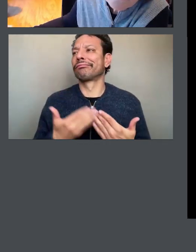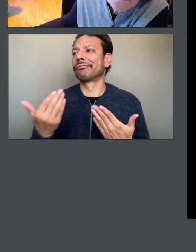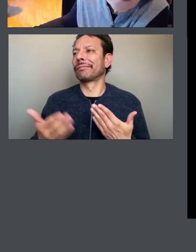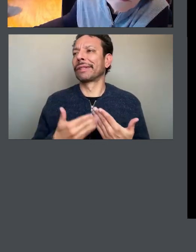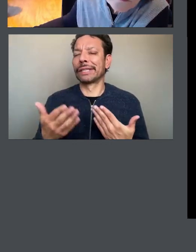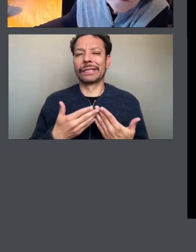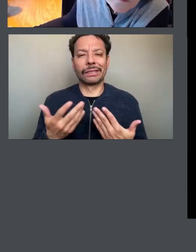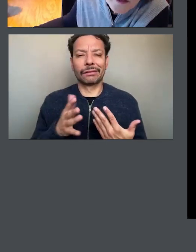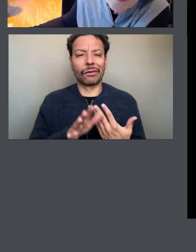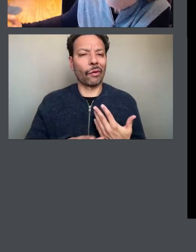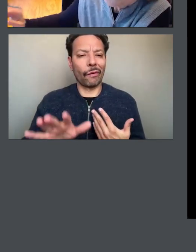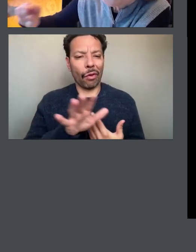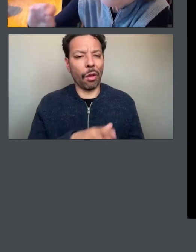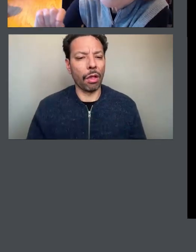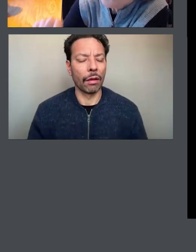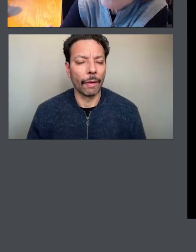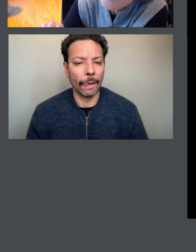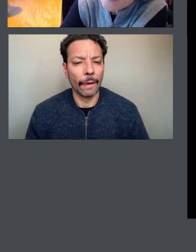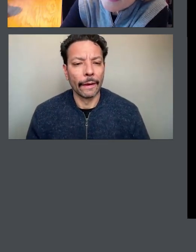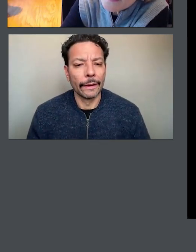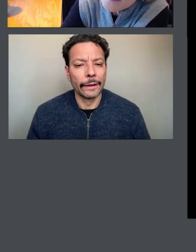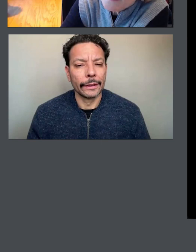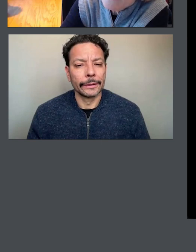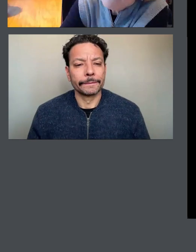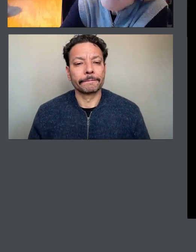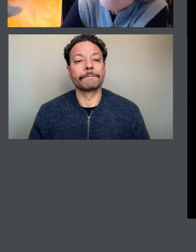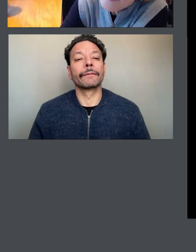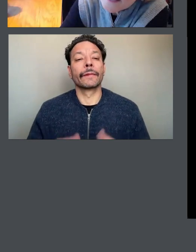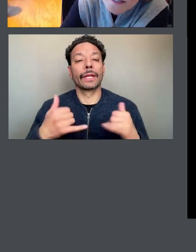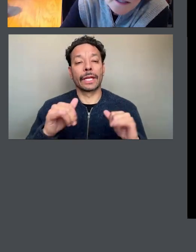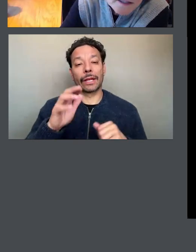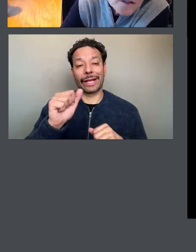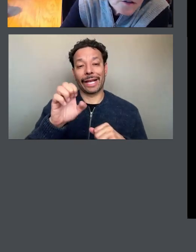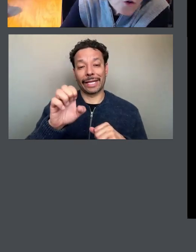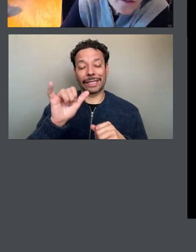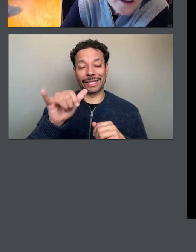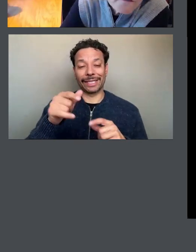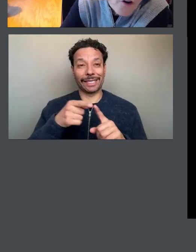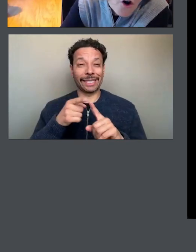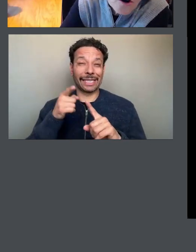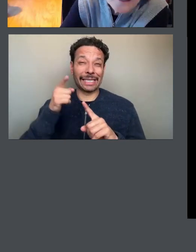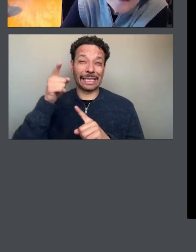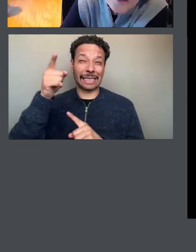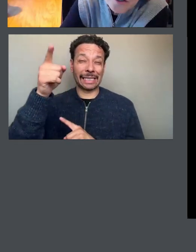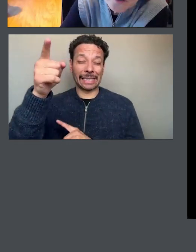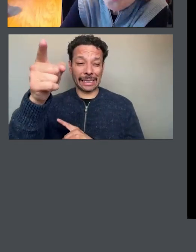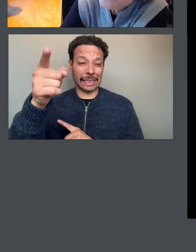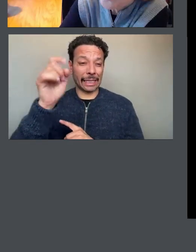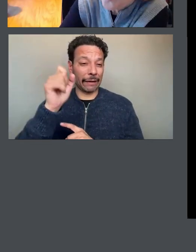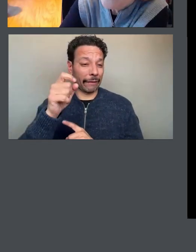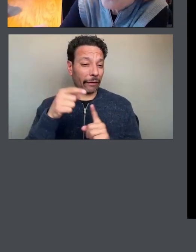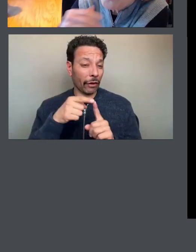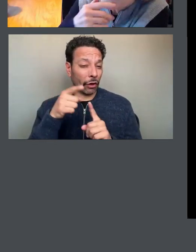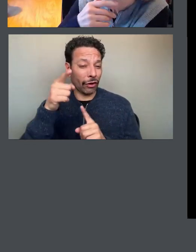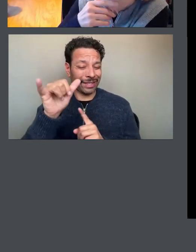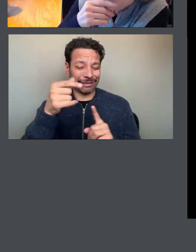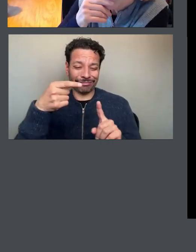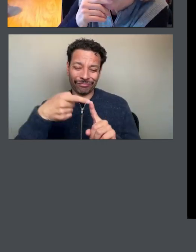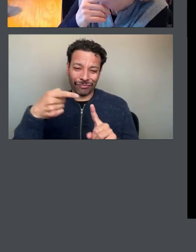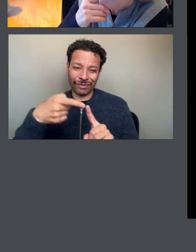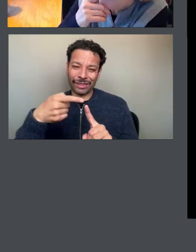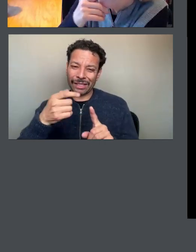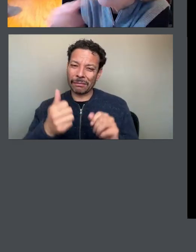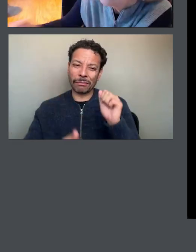overall. But it was still the case that distance, or that far condition, was the one that was